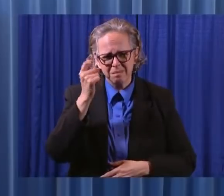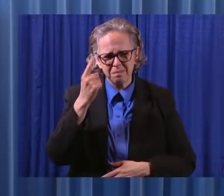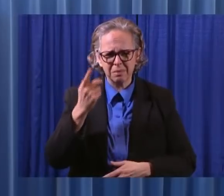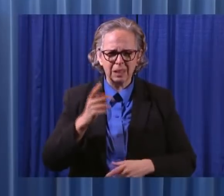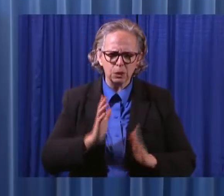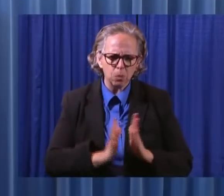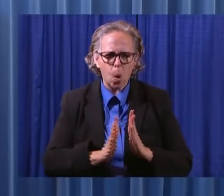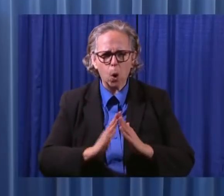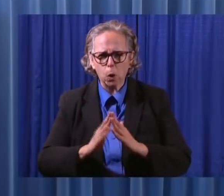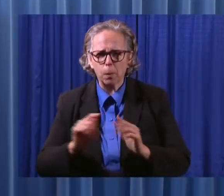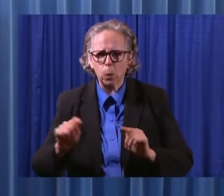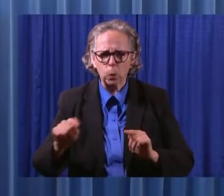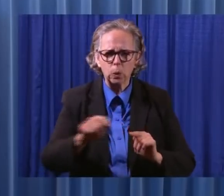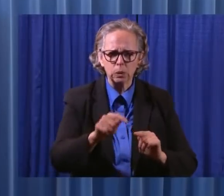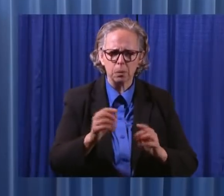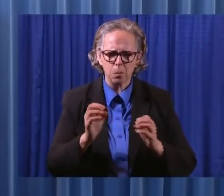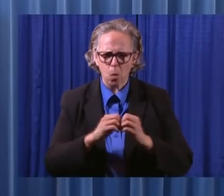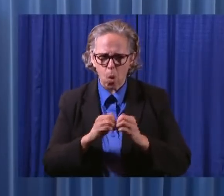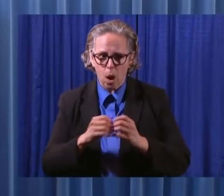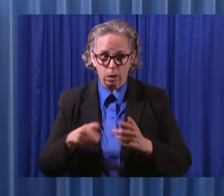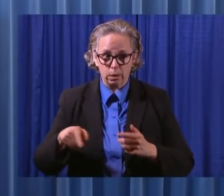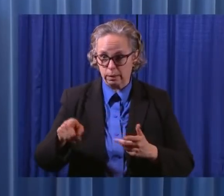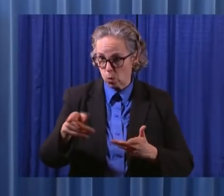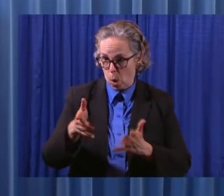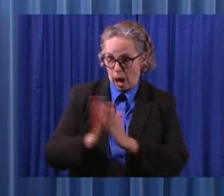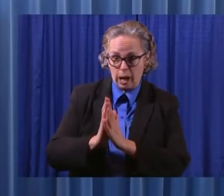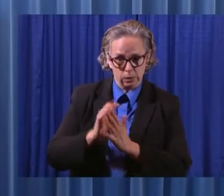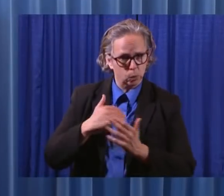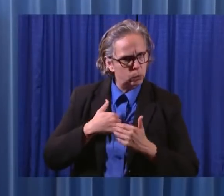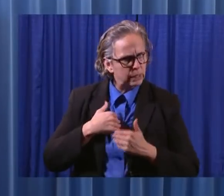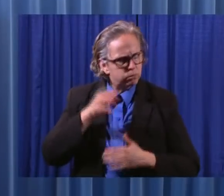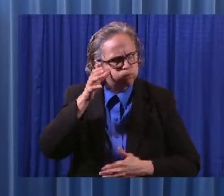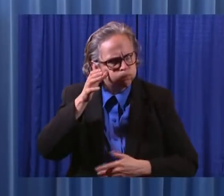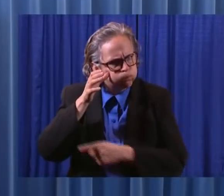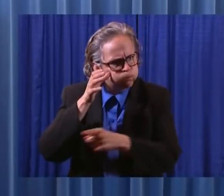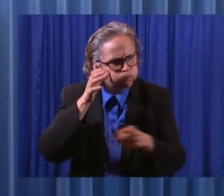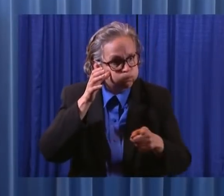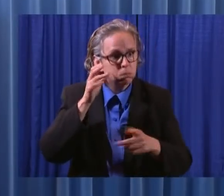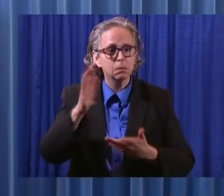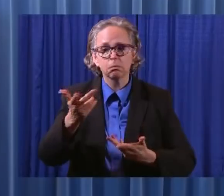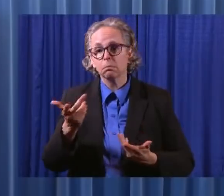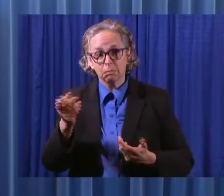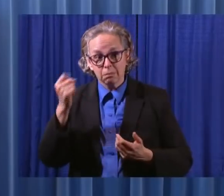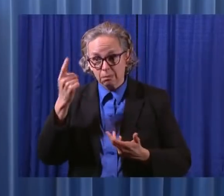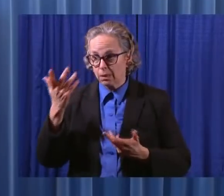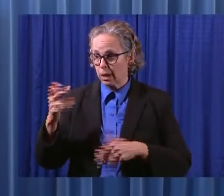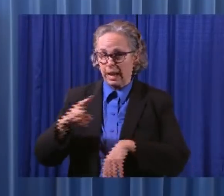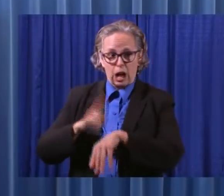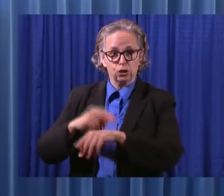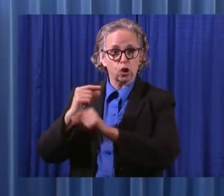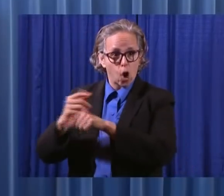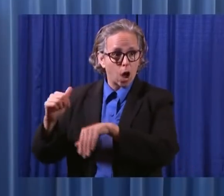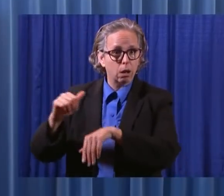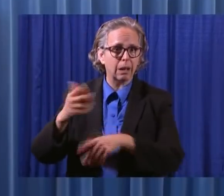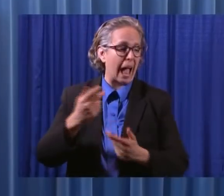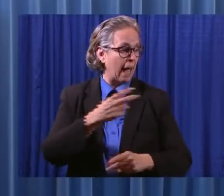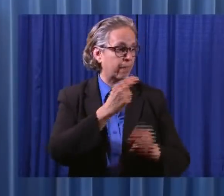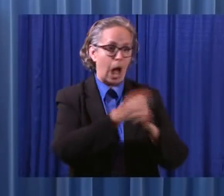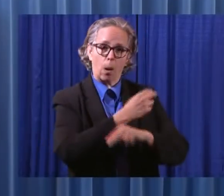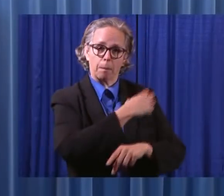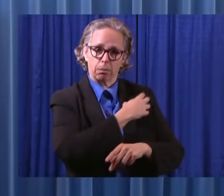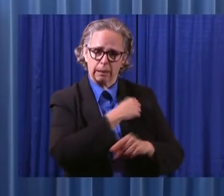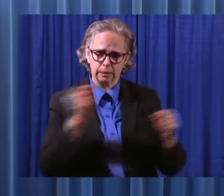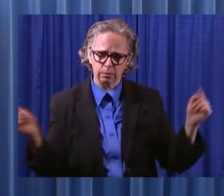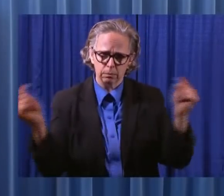many more, been requested to bring in the Highway Patrol and to have them be of help. But the